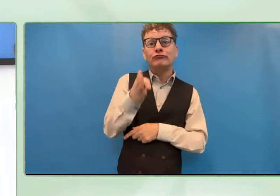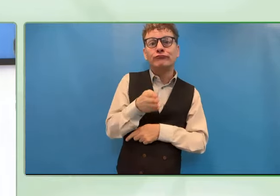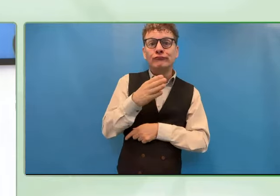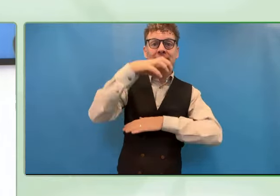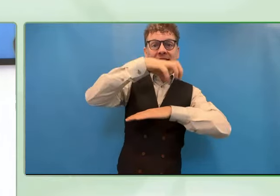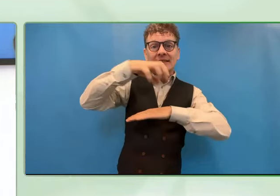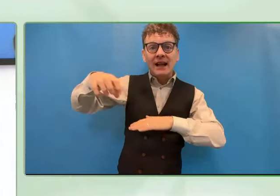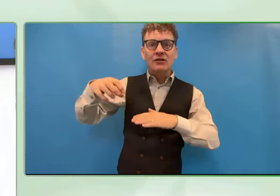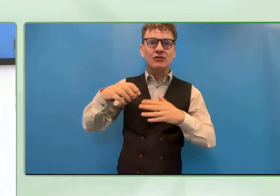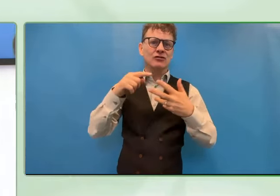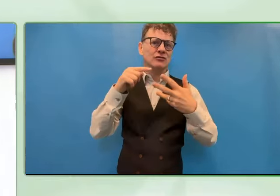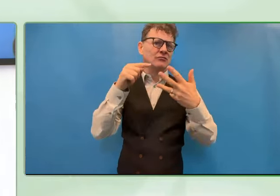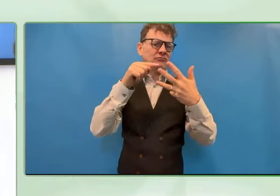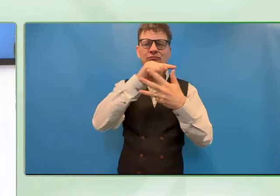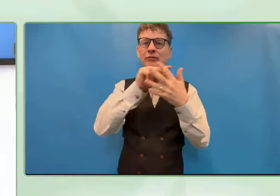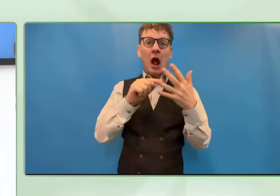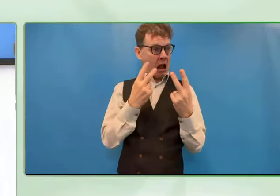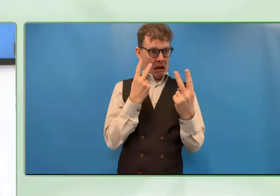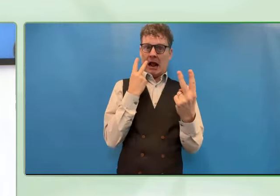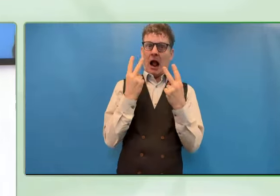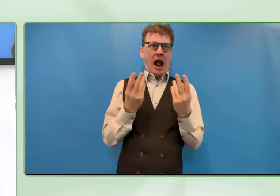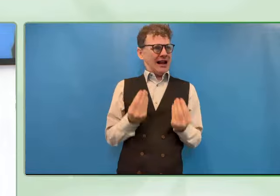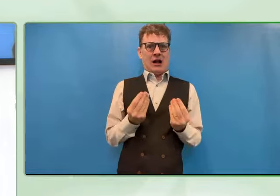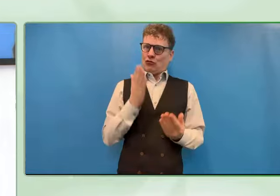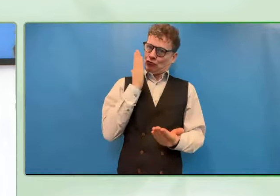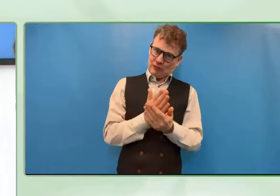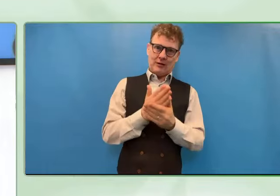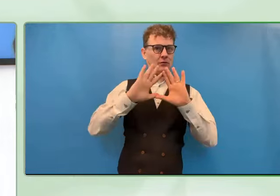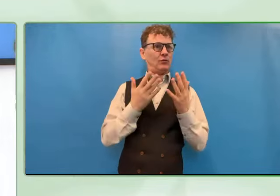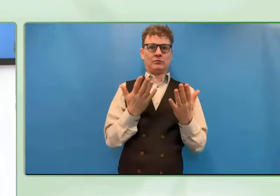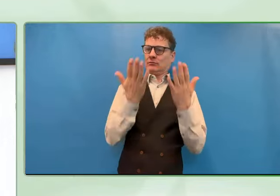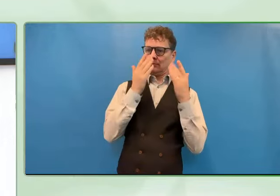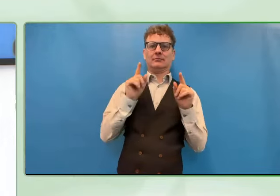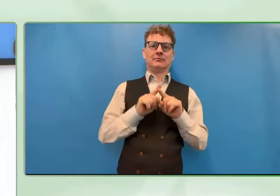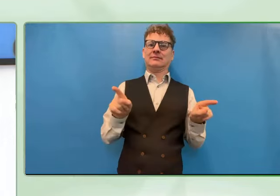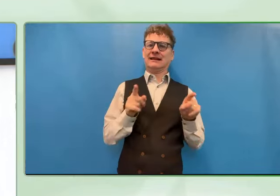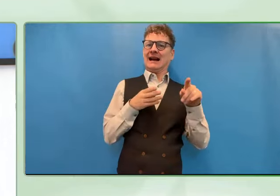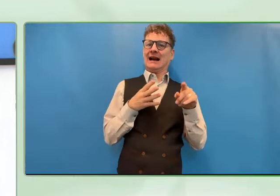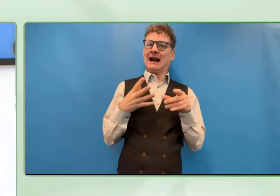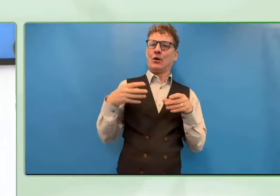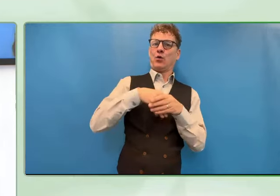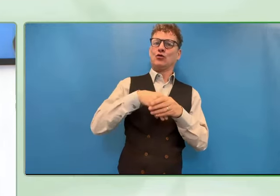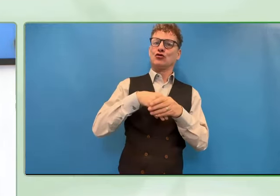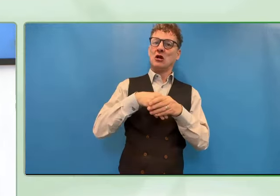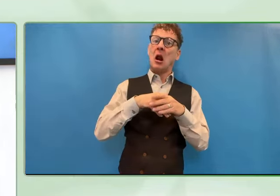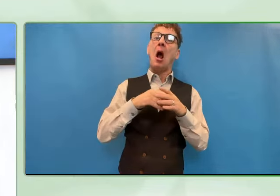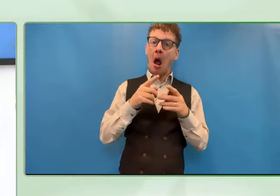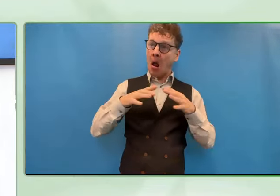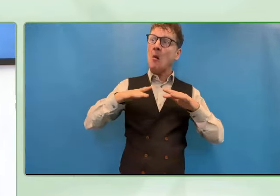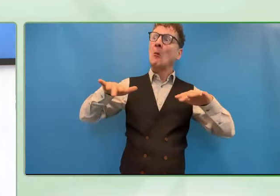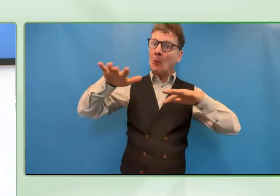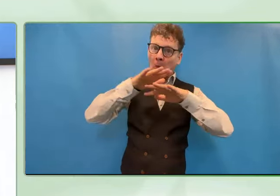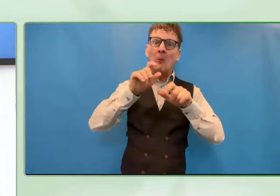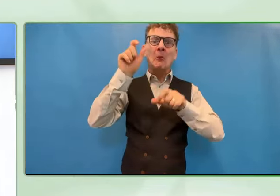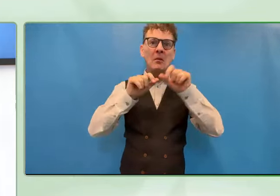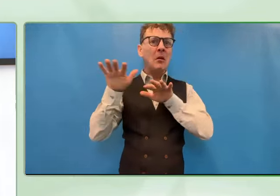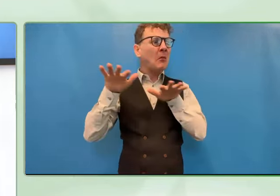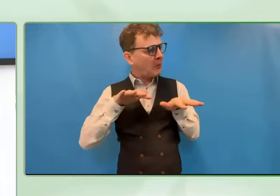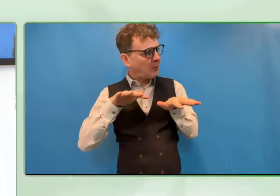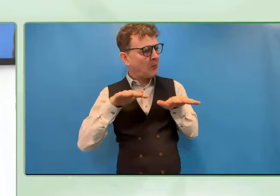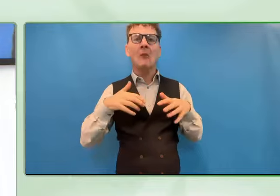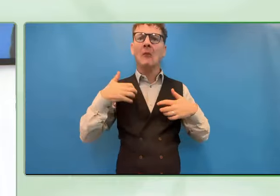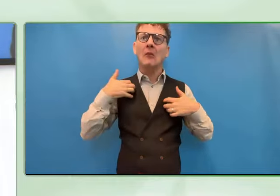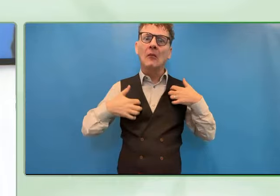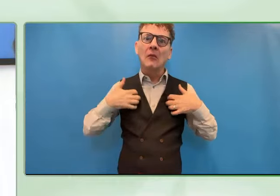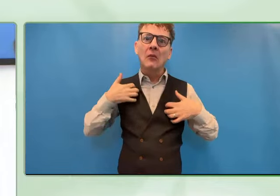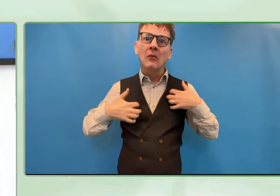heard, and felt. And because of that, it got a lot of traction in India. And a lot of people started getting interested, right from the